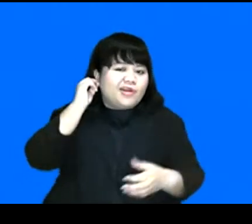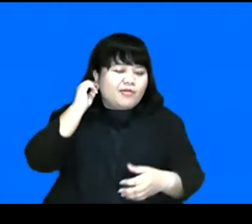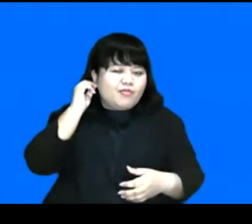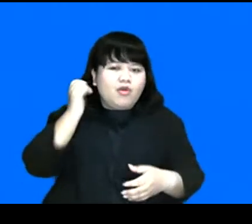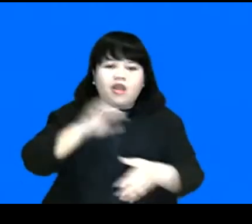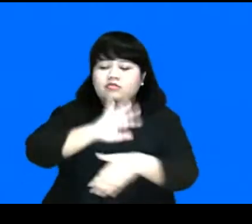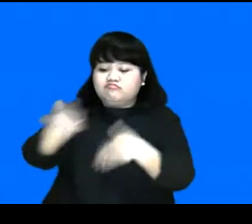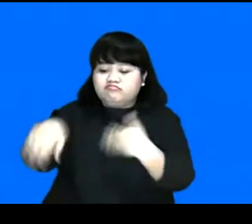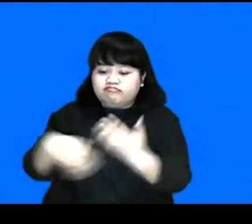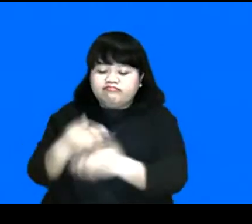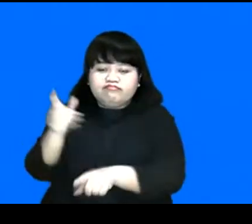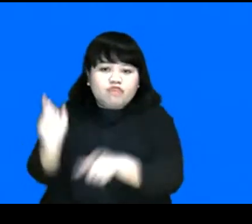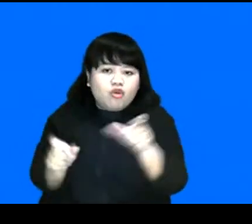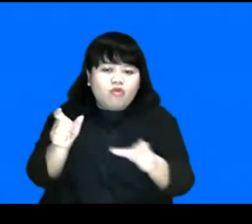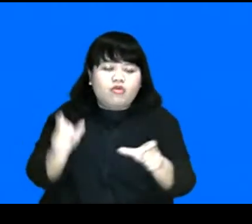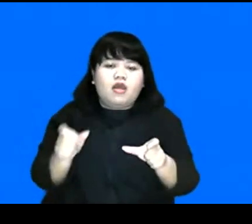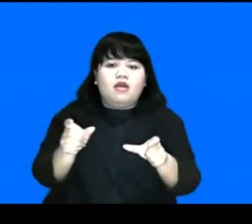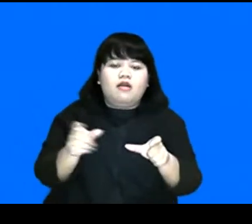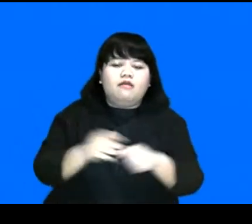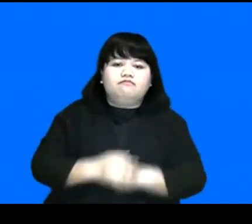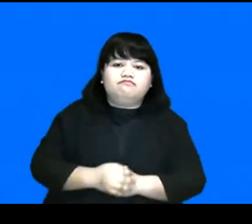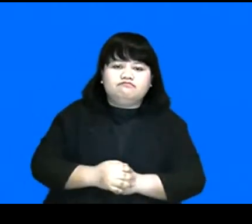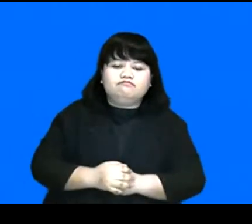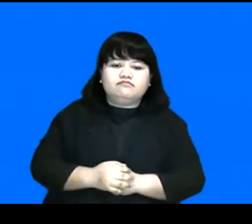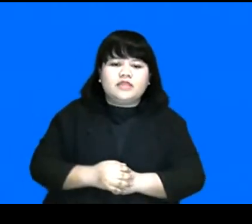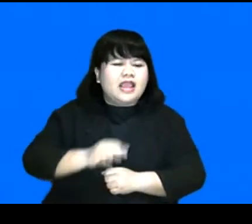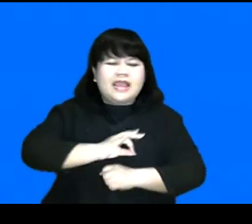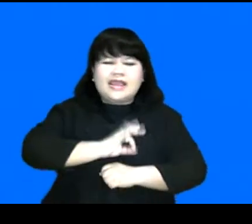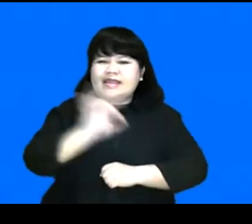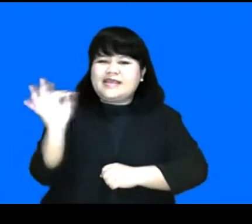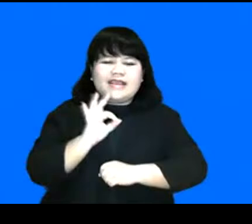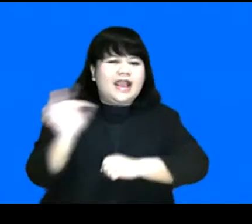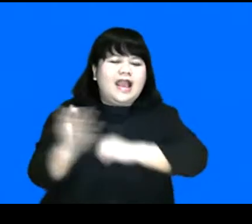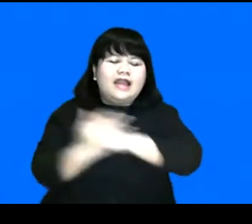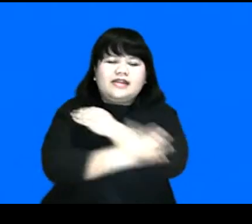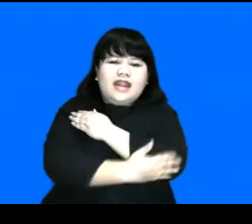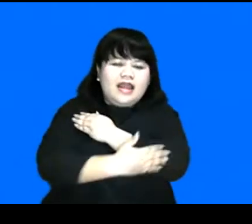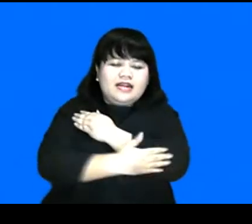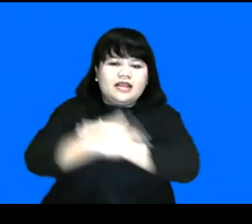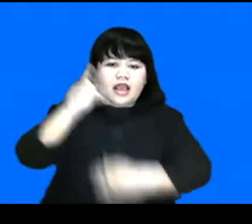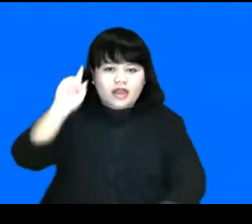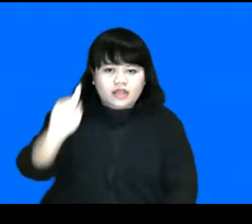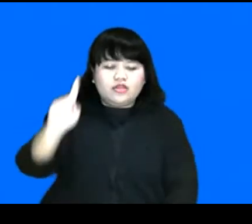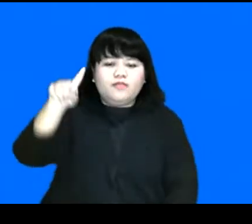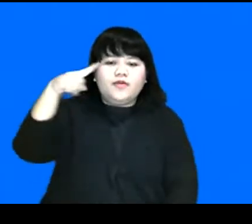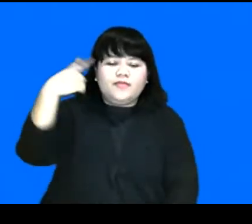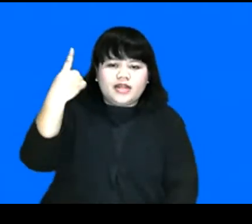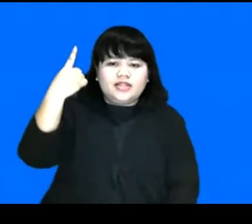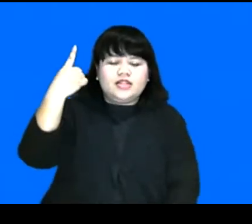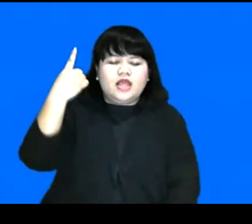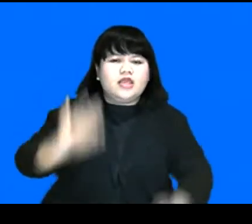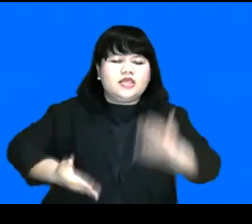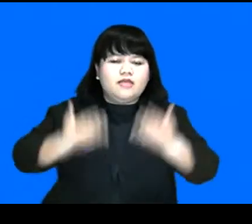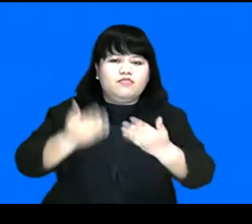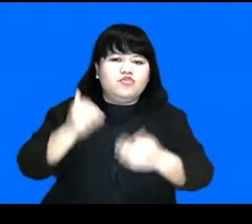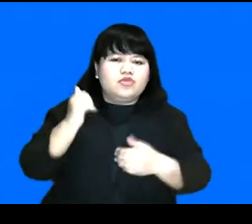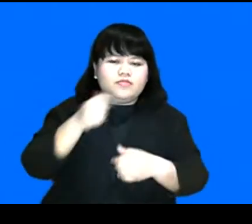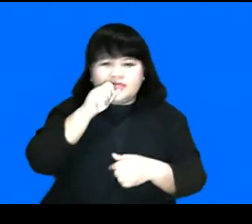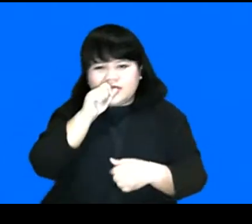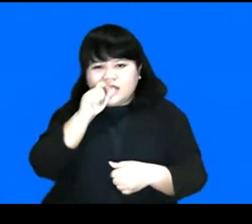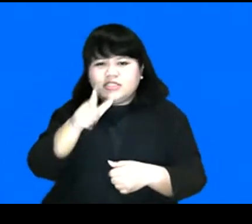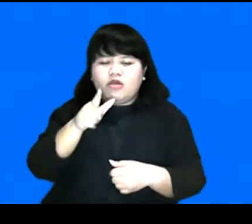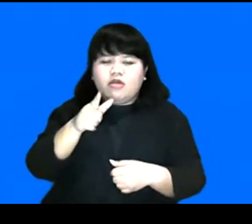no country government that feels that it is answerable to its women, especially when it comes